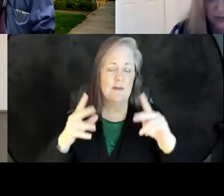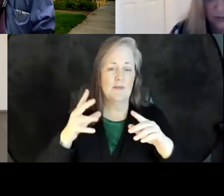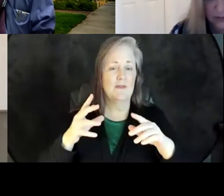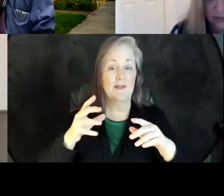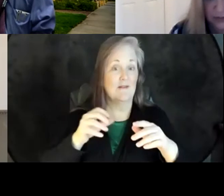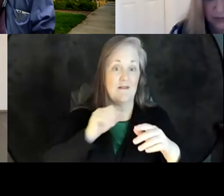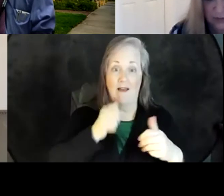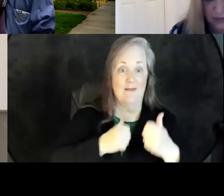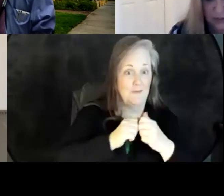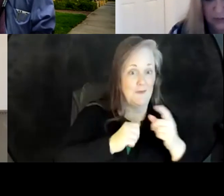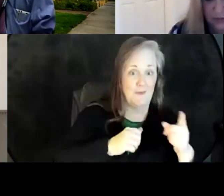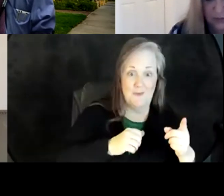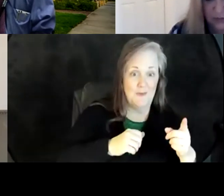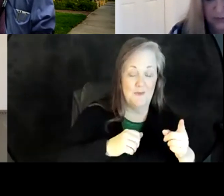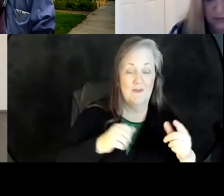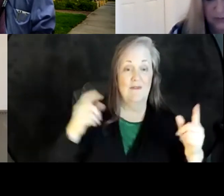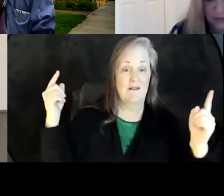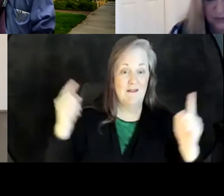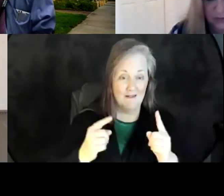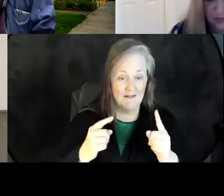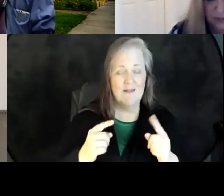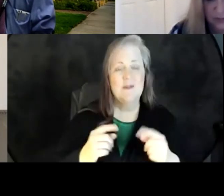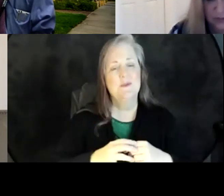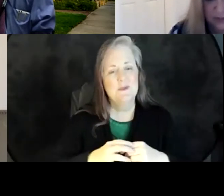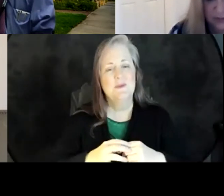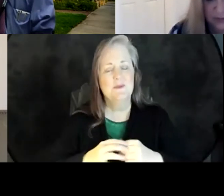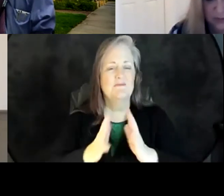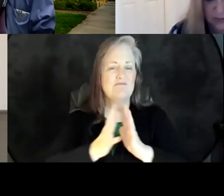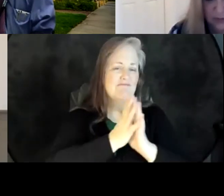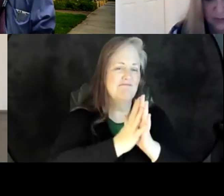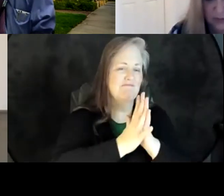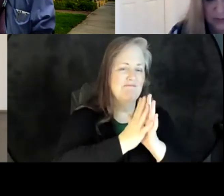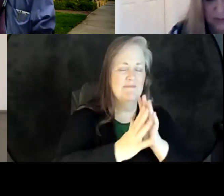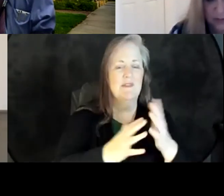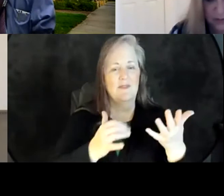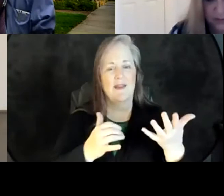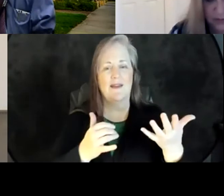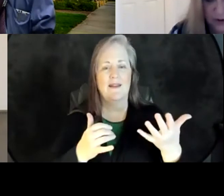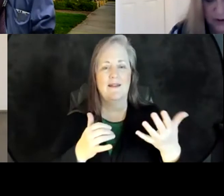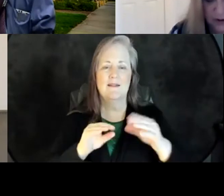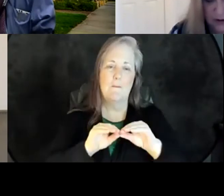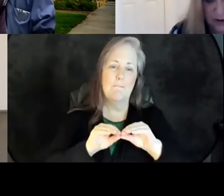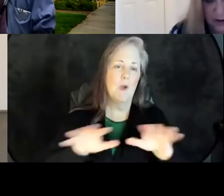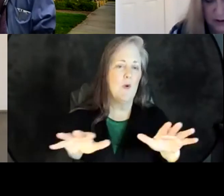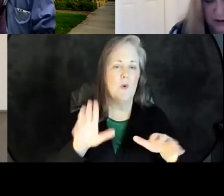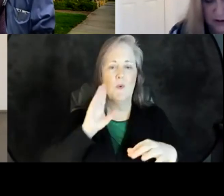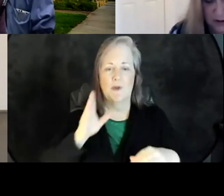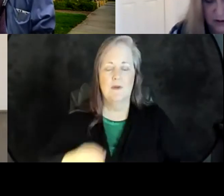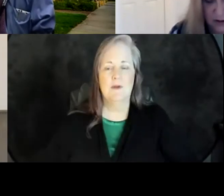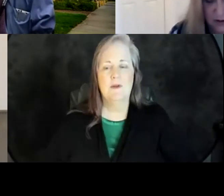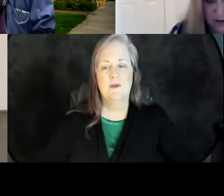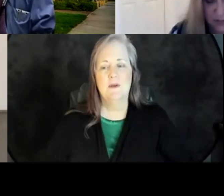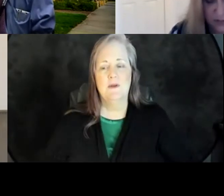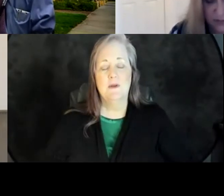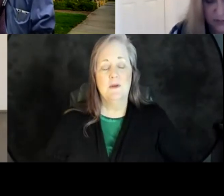household, that does present opportunities for the virus to spread.